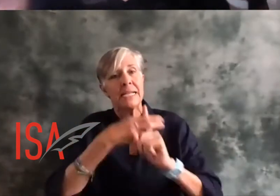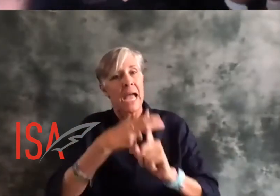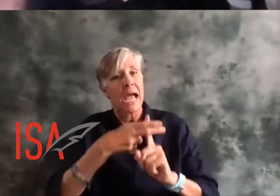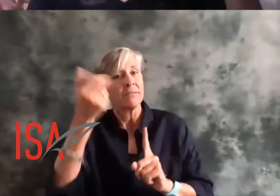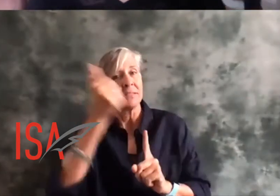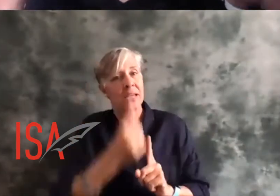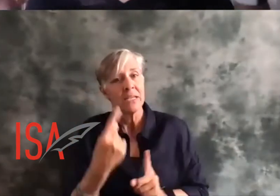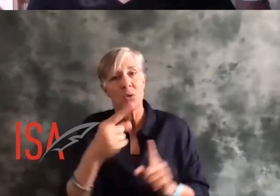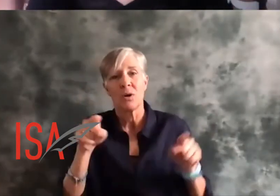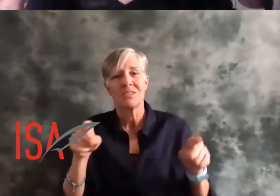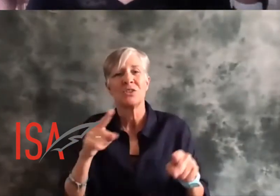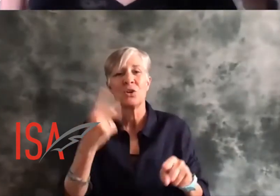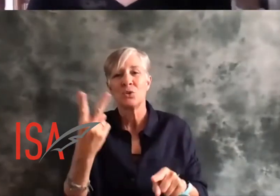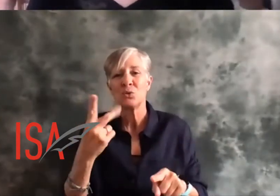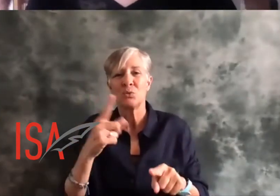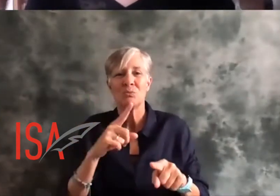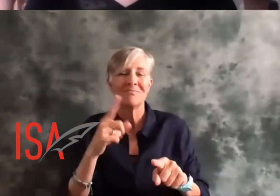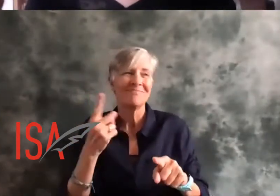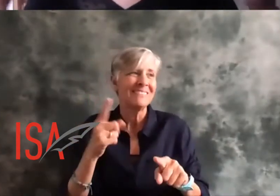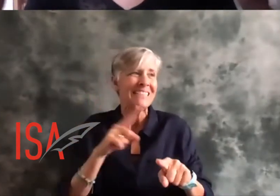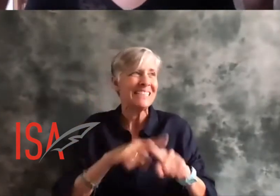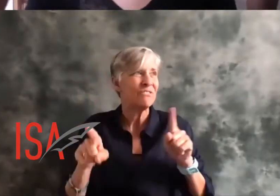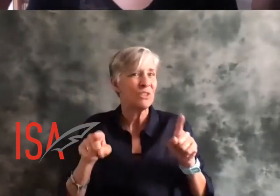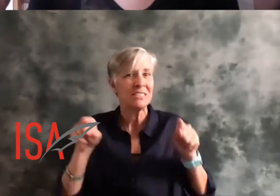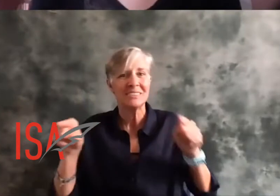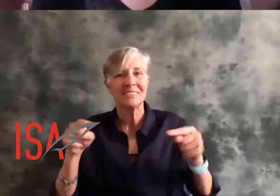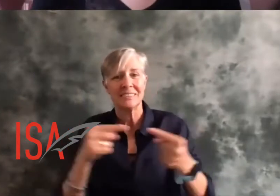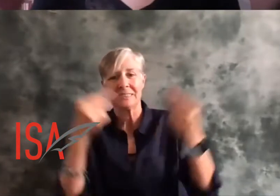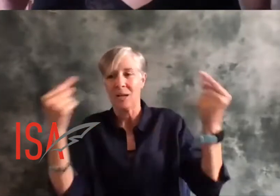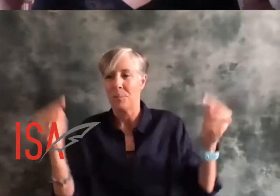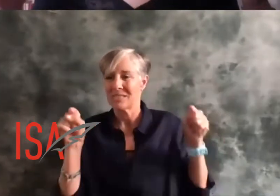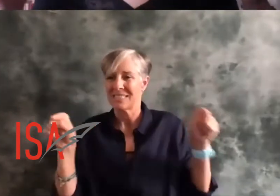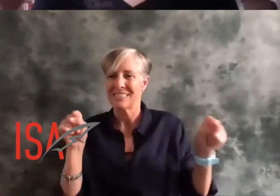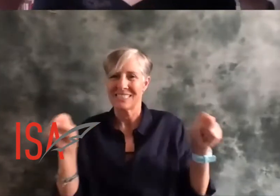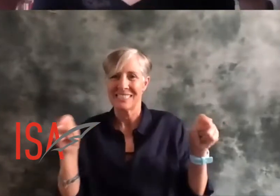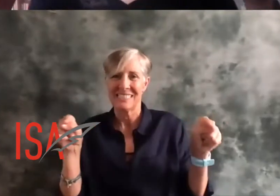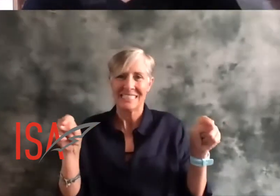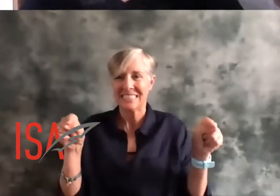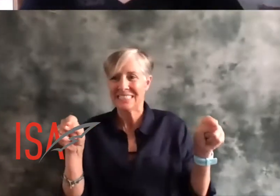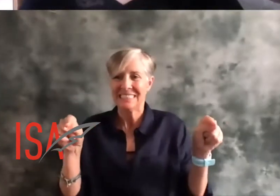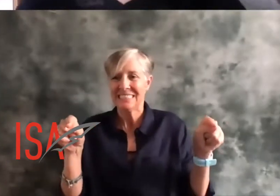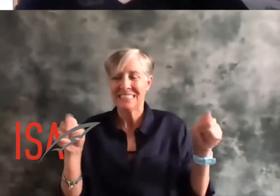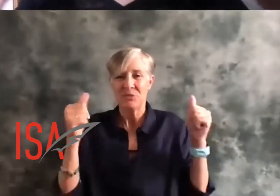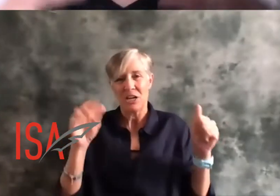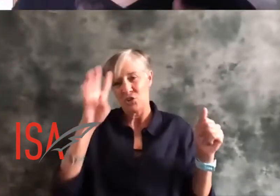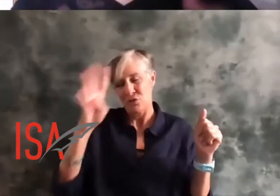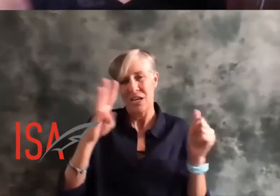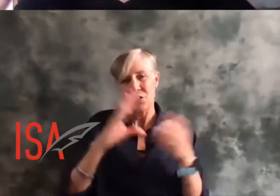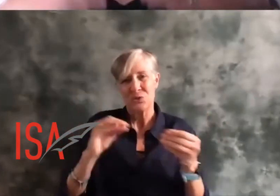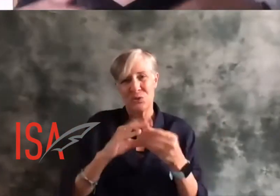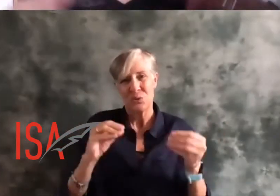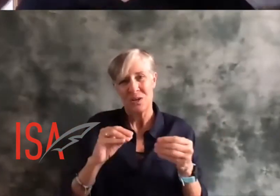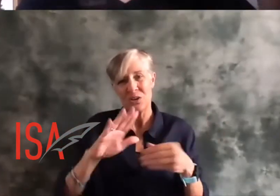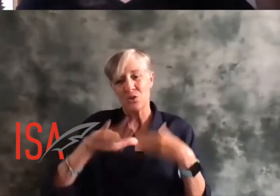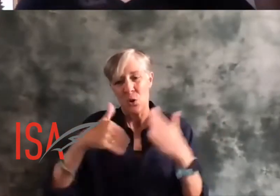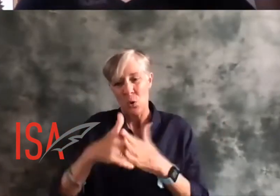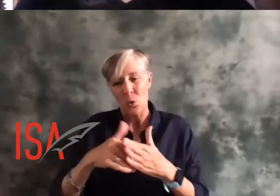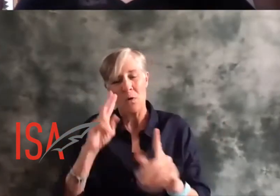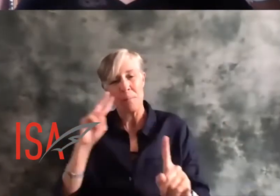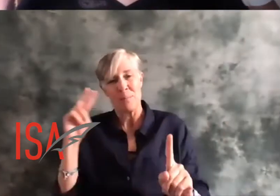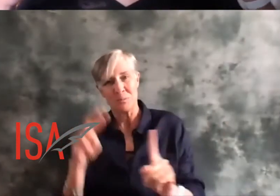two tightropes, these two opposite poles while you're creating these things, and your whole view is to keep